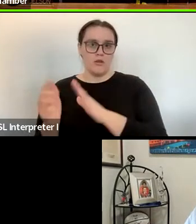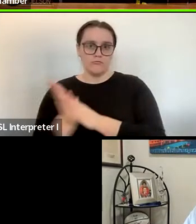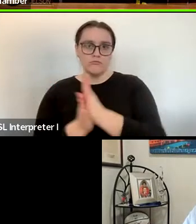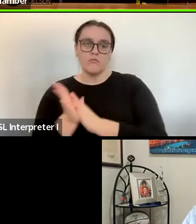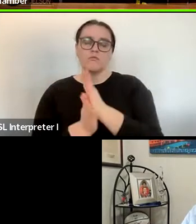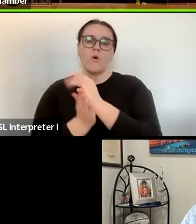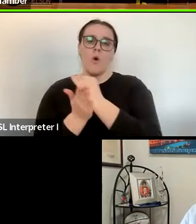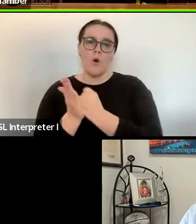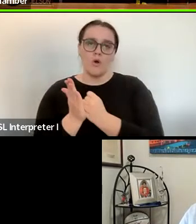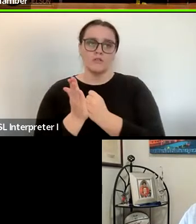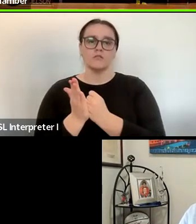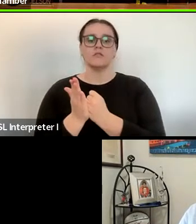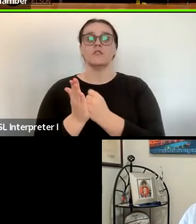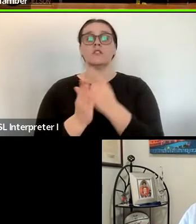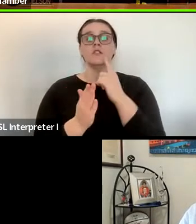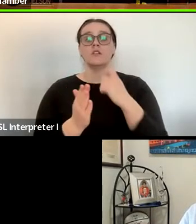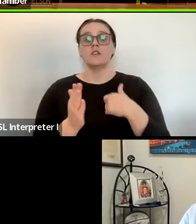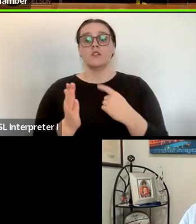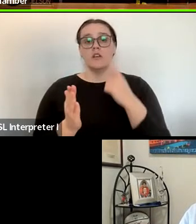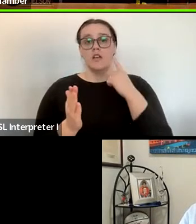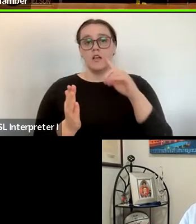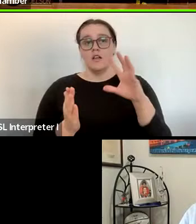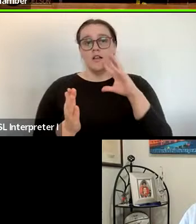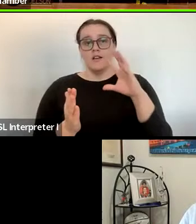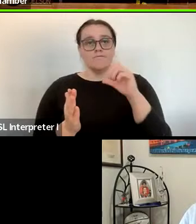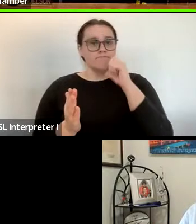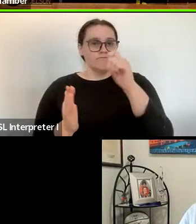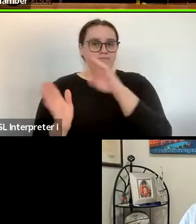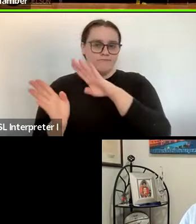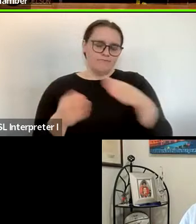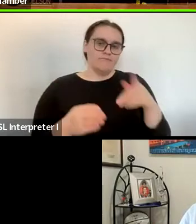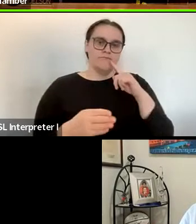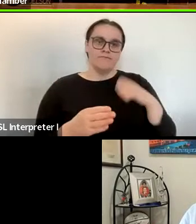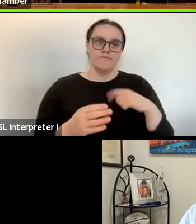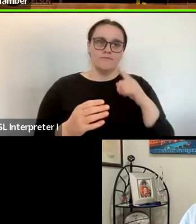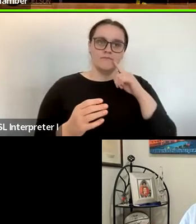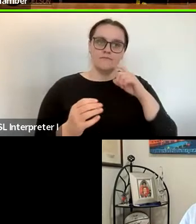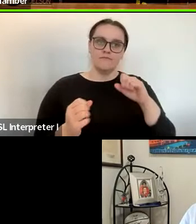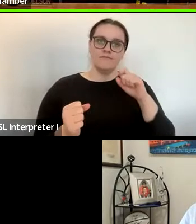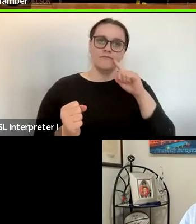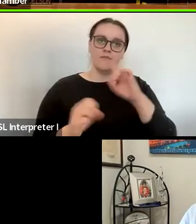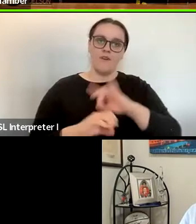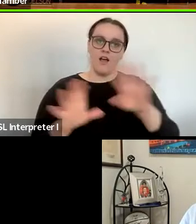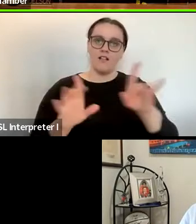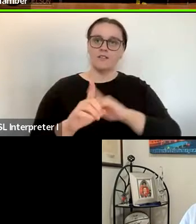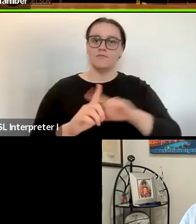increase awareness about community violence, especially in those neighborhoods east of the river.